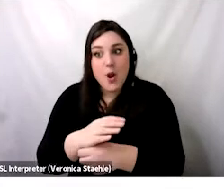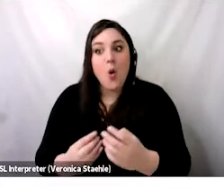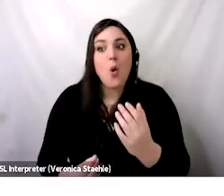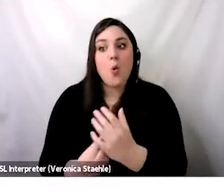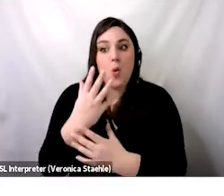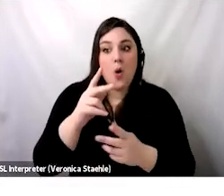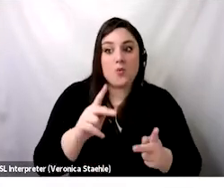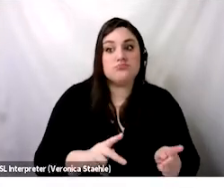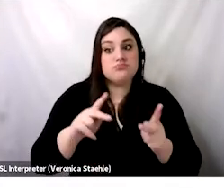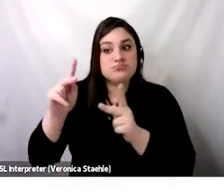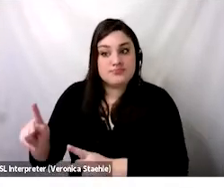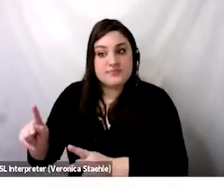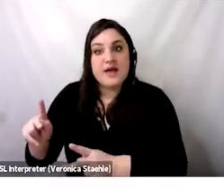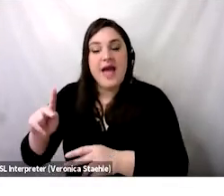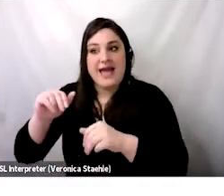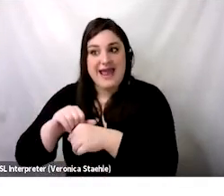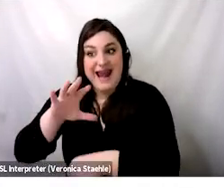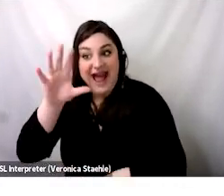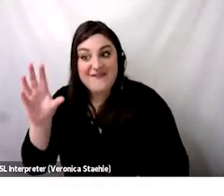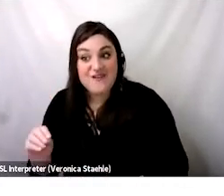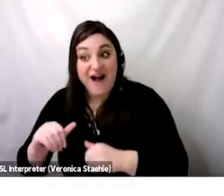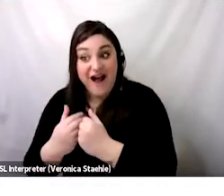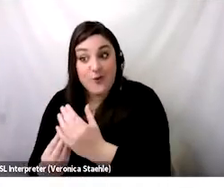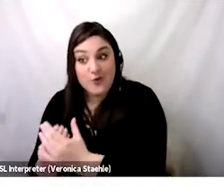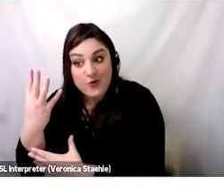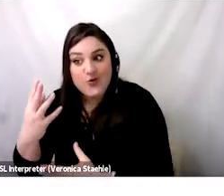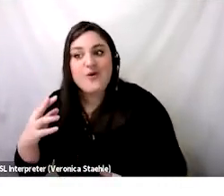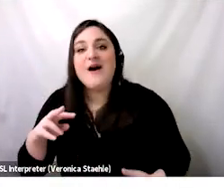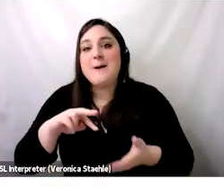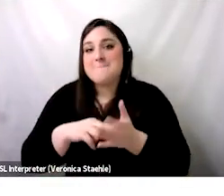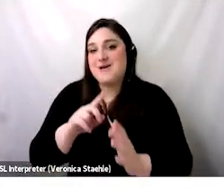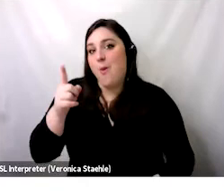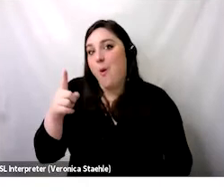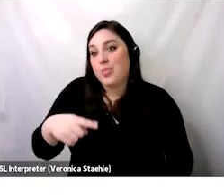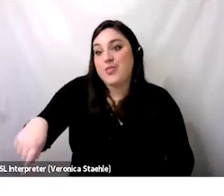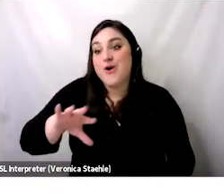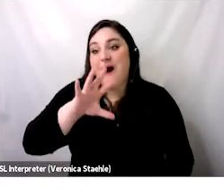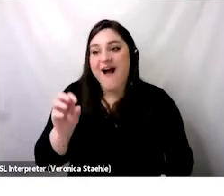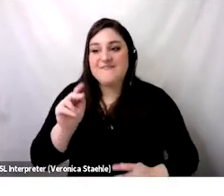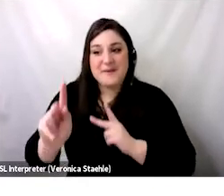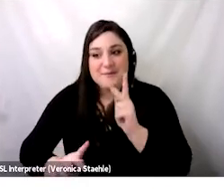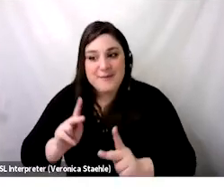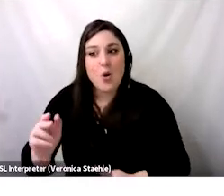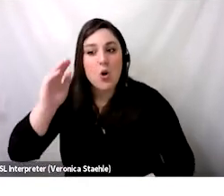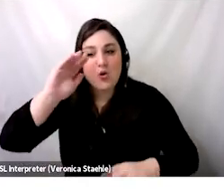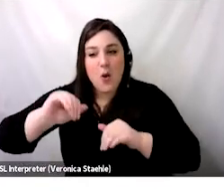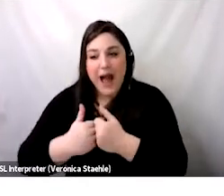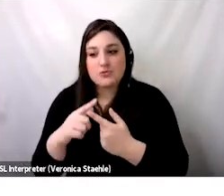the Africans that knew how to perfect and grow rice.